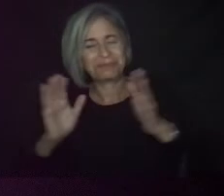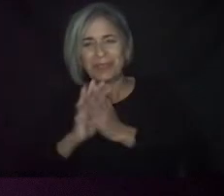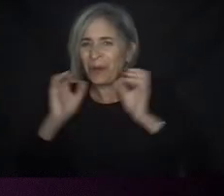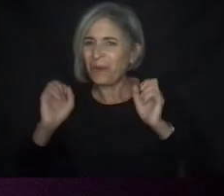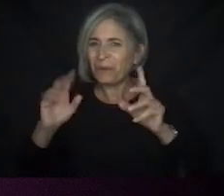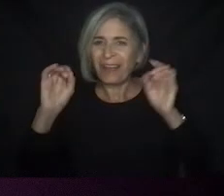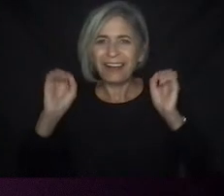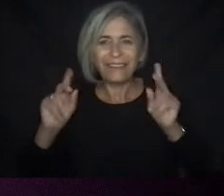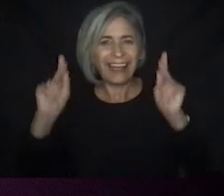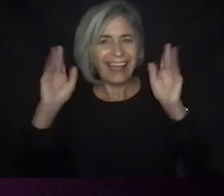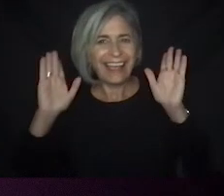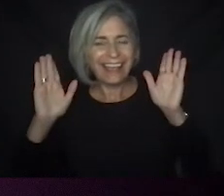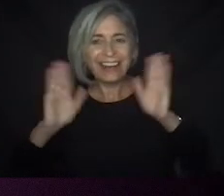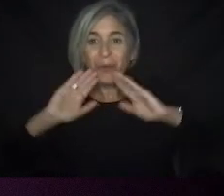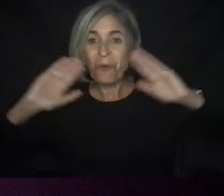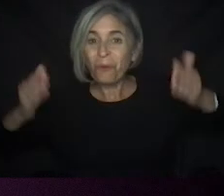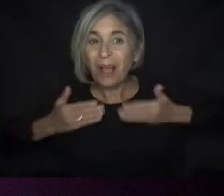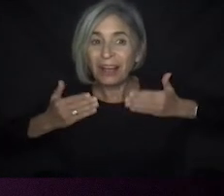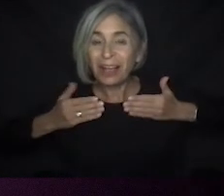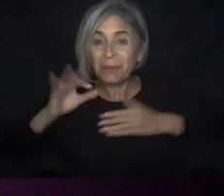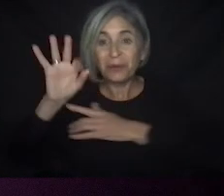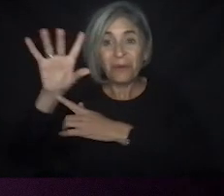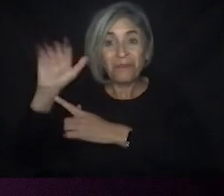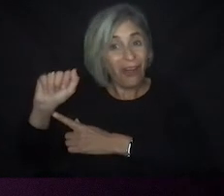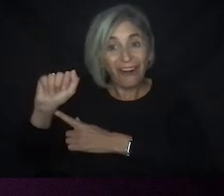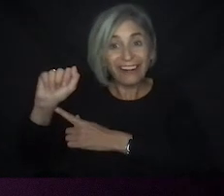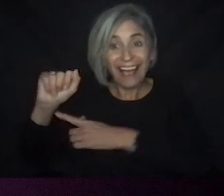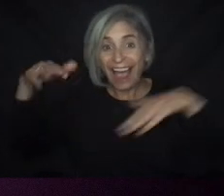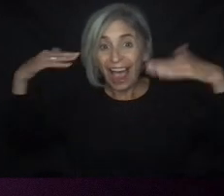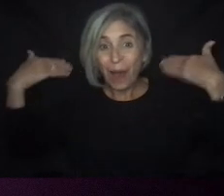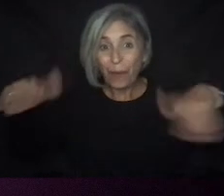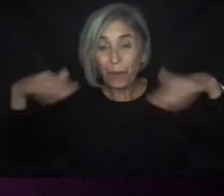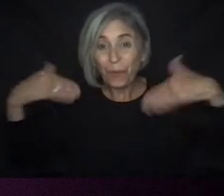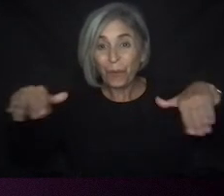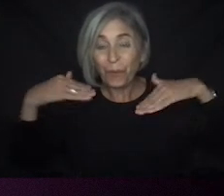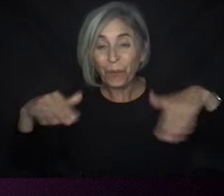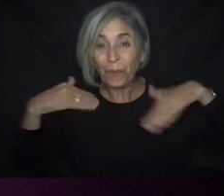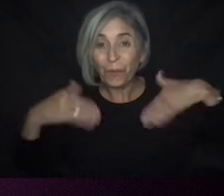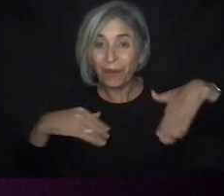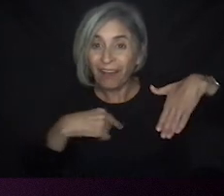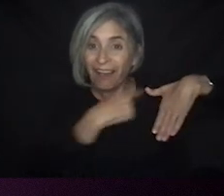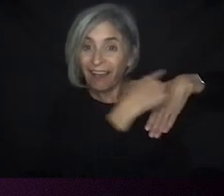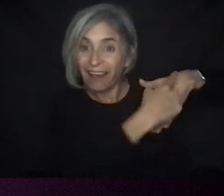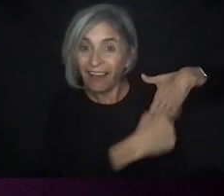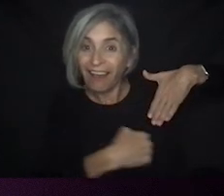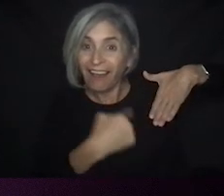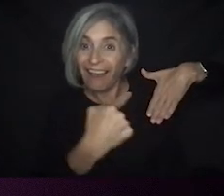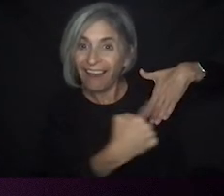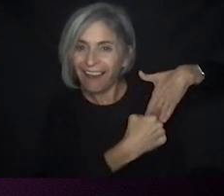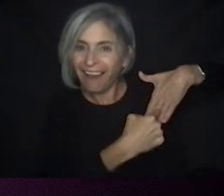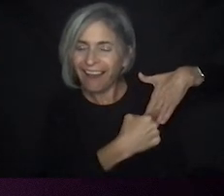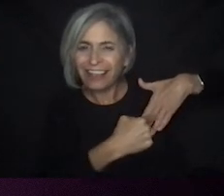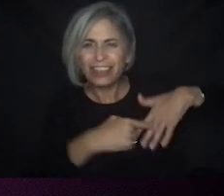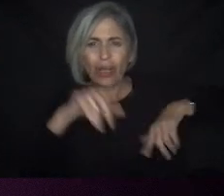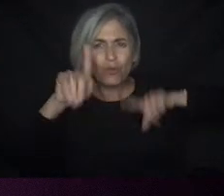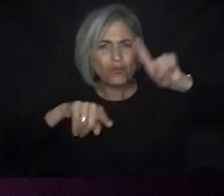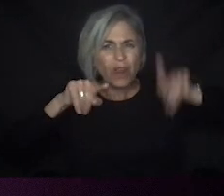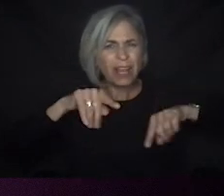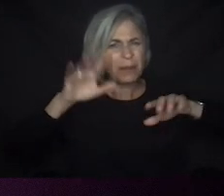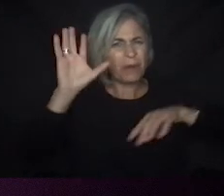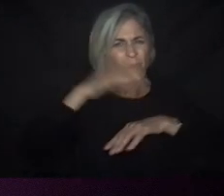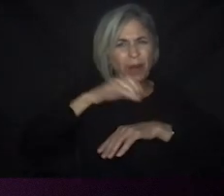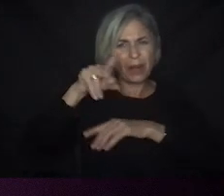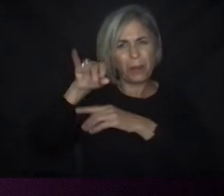All right. Welcome to Florida. Woohoo. I'm just curious, random weird poll. How